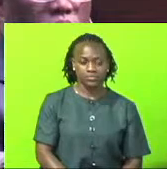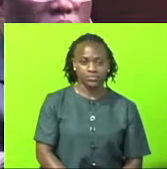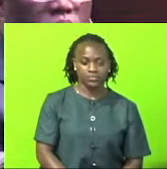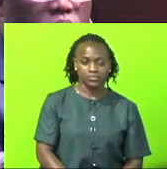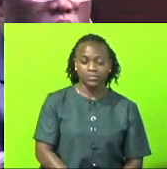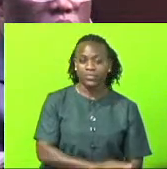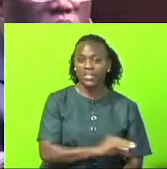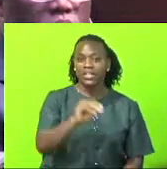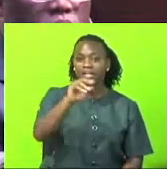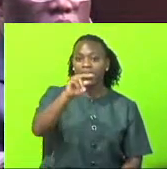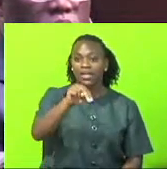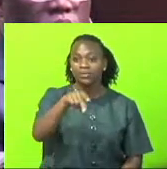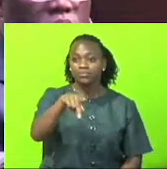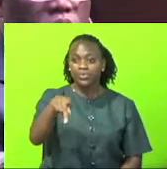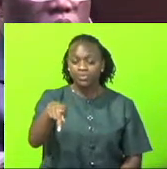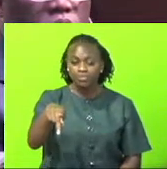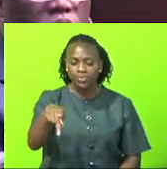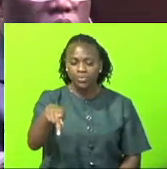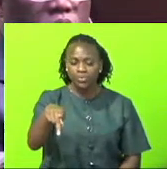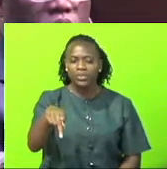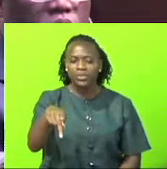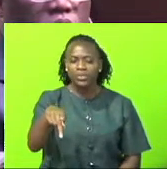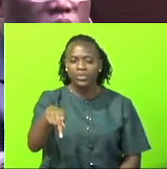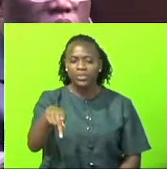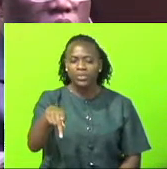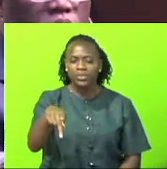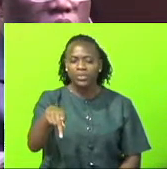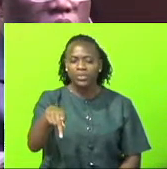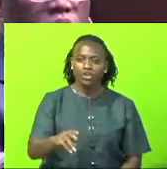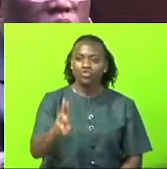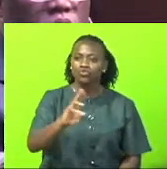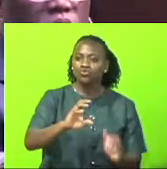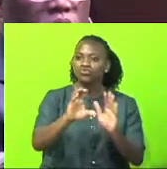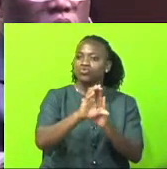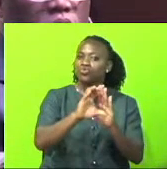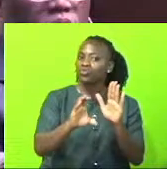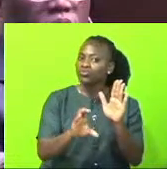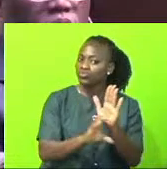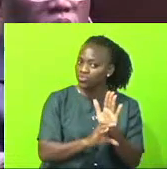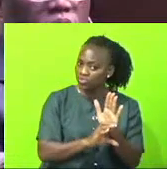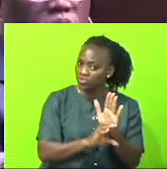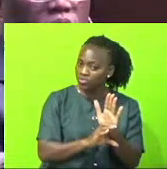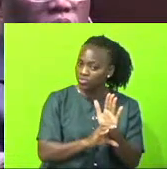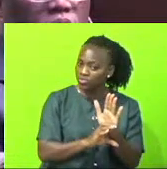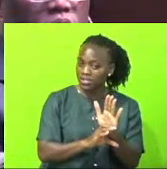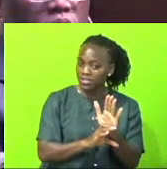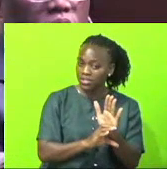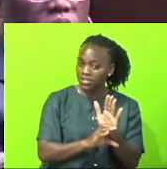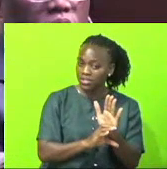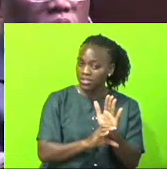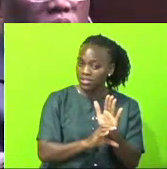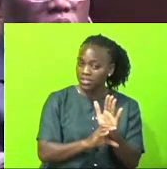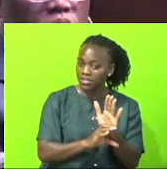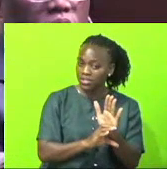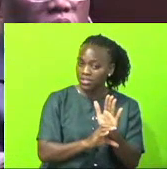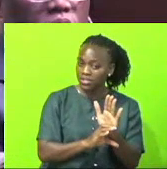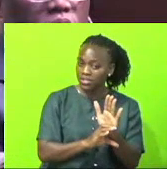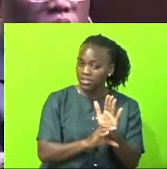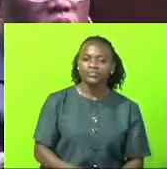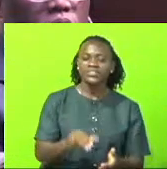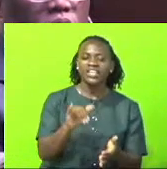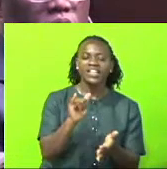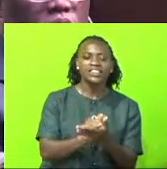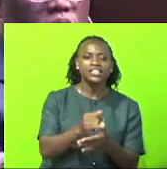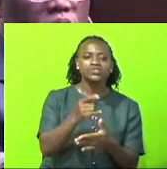MPP referred to its constitution, and this is what Speaker Mike